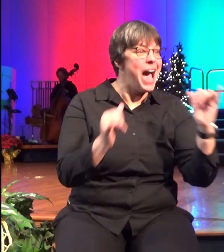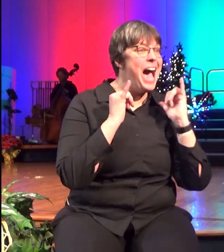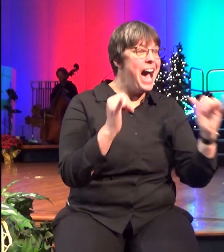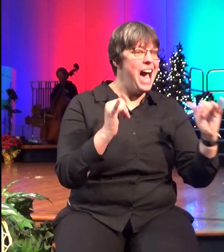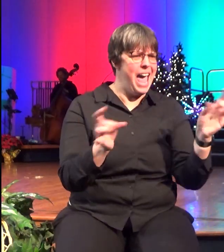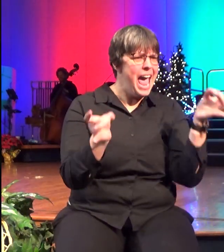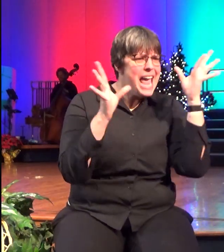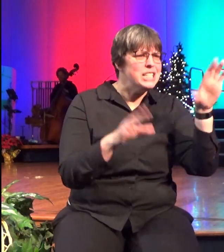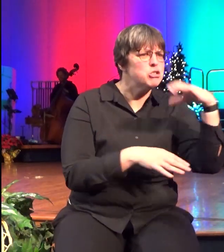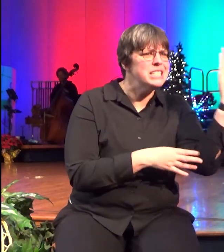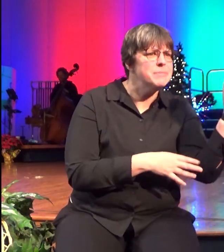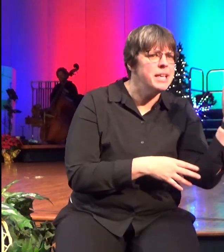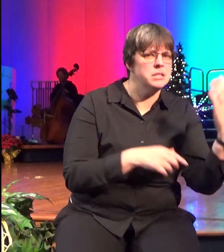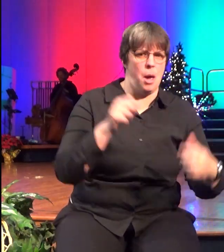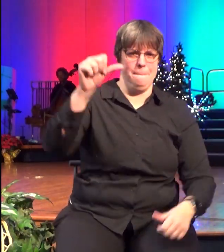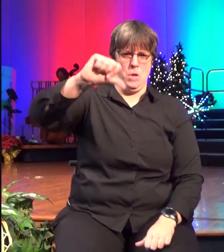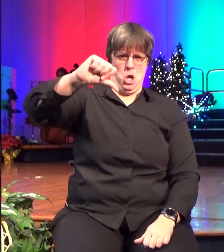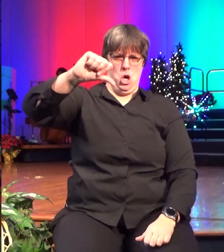me?